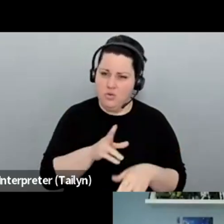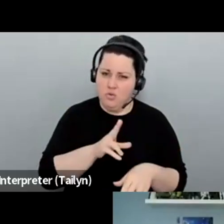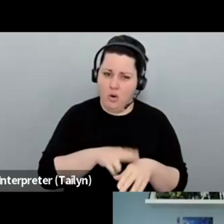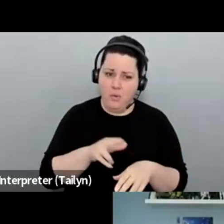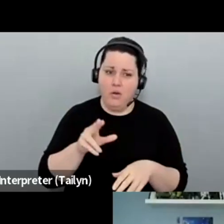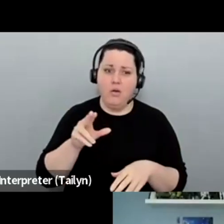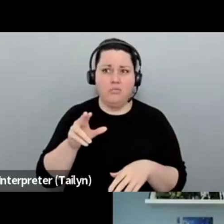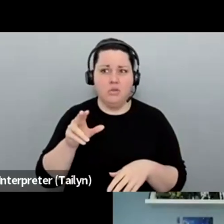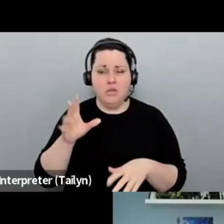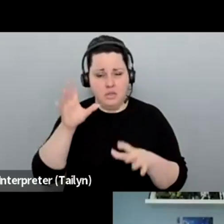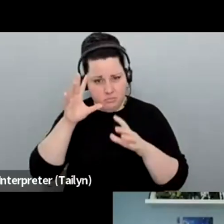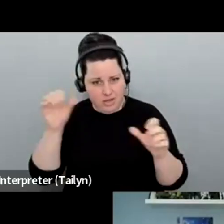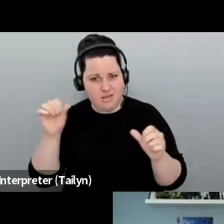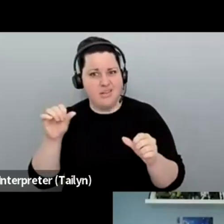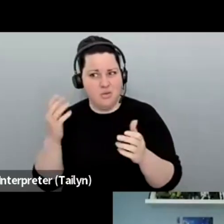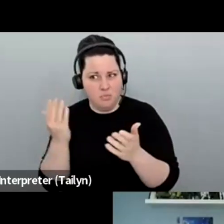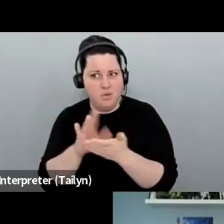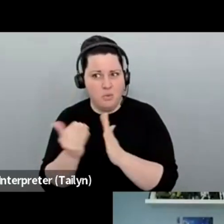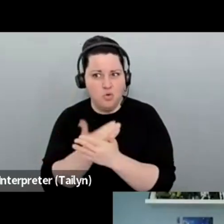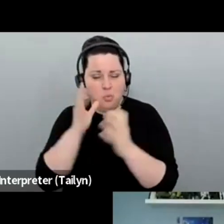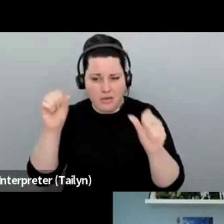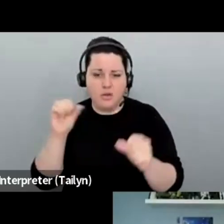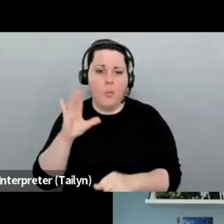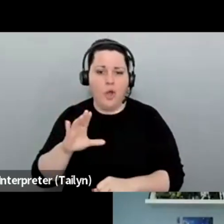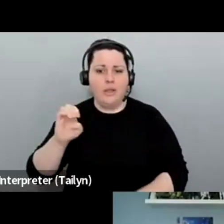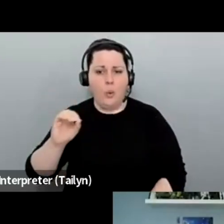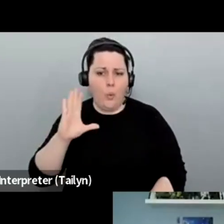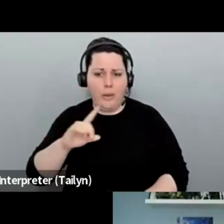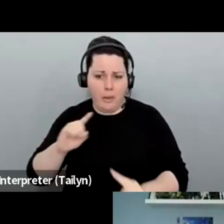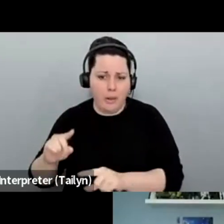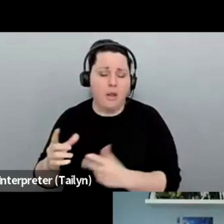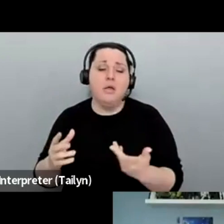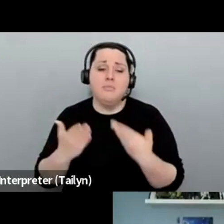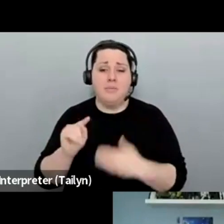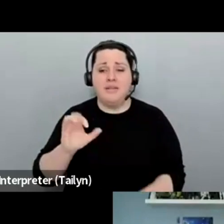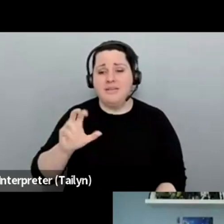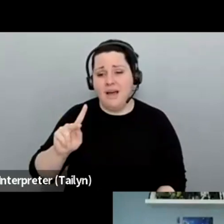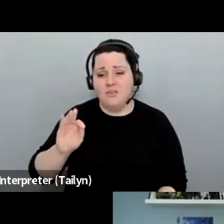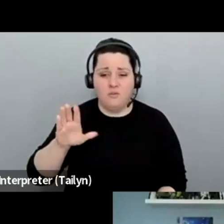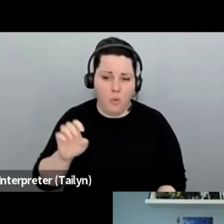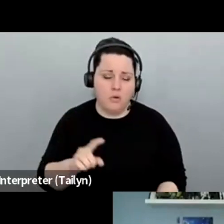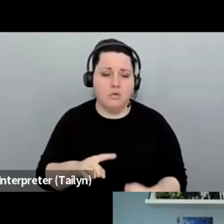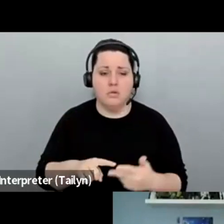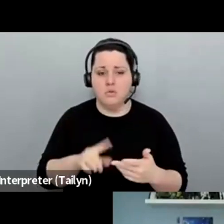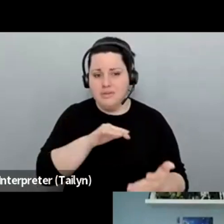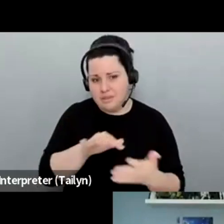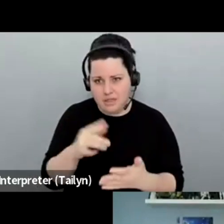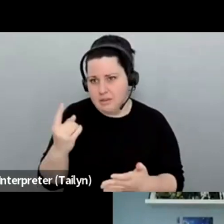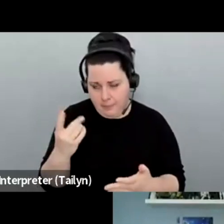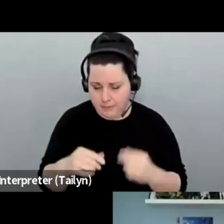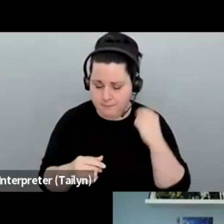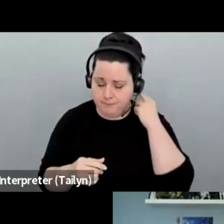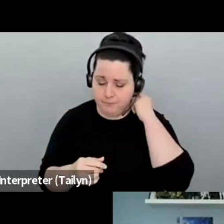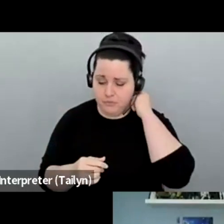lot of executive orders to have different priorities. And a lot of the times it really comes down to maybe like a task force or some kind of study.